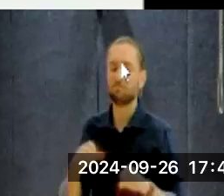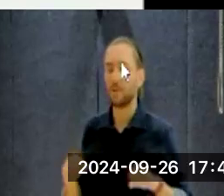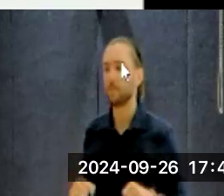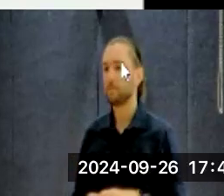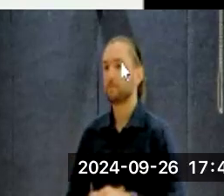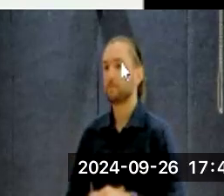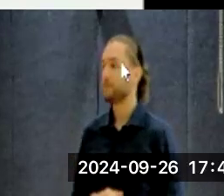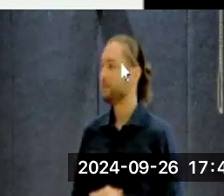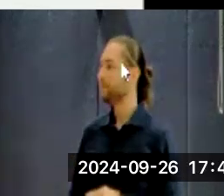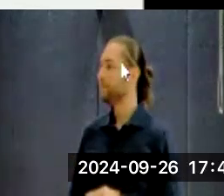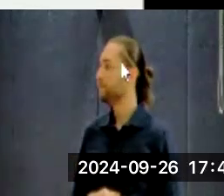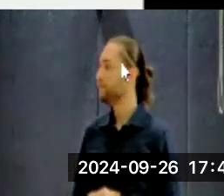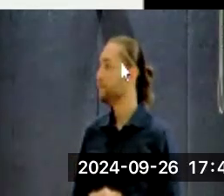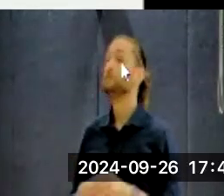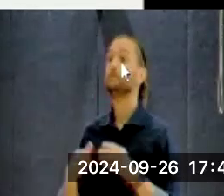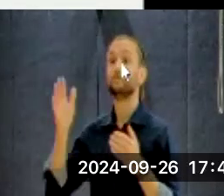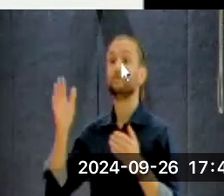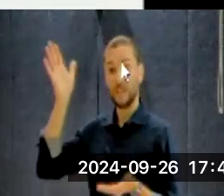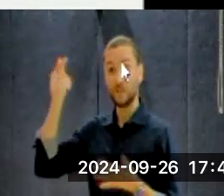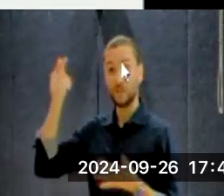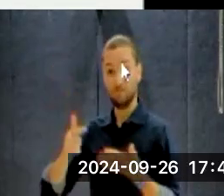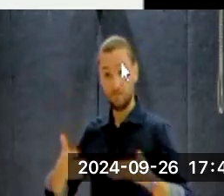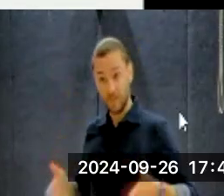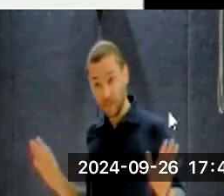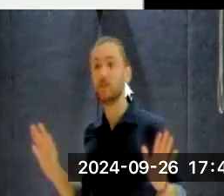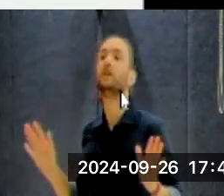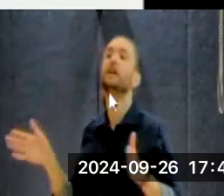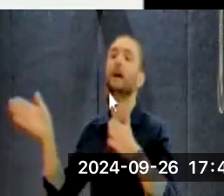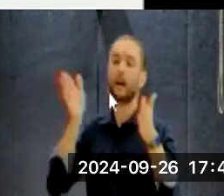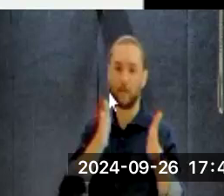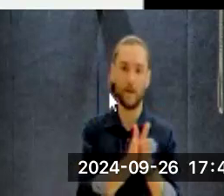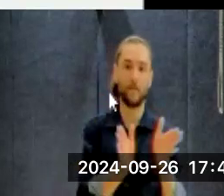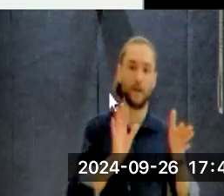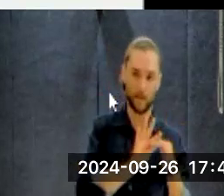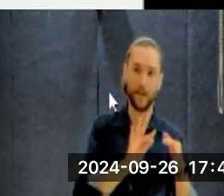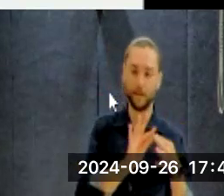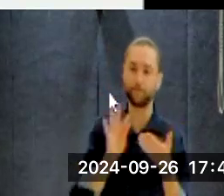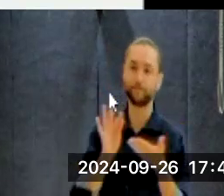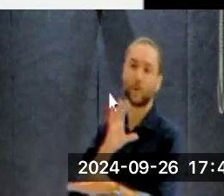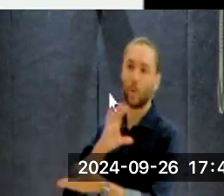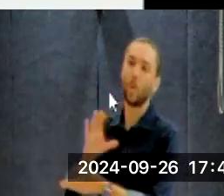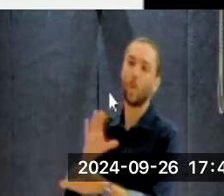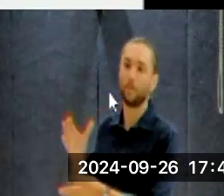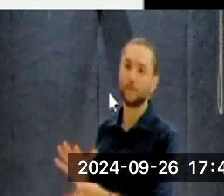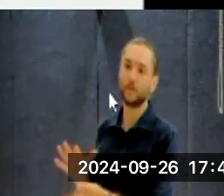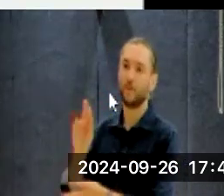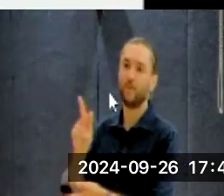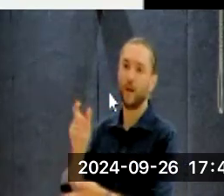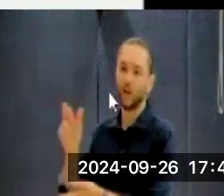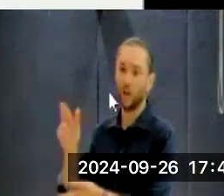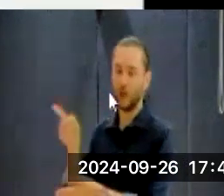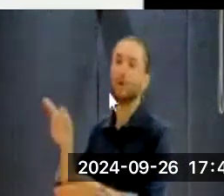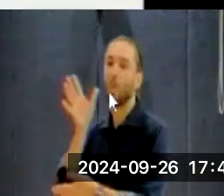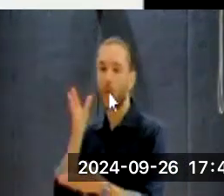After the presentations, we will have time for public comment. Commissioner Filer will facilitate the public comment. As you consider your comment, we